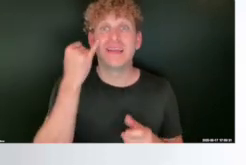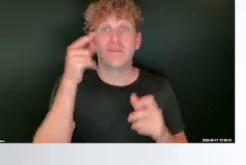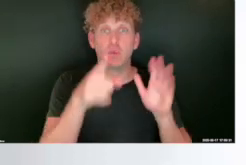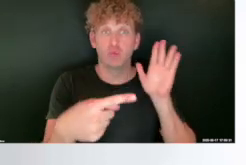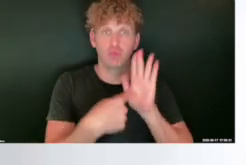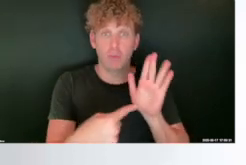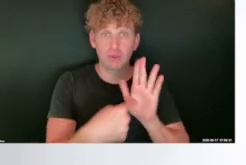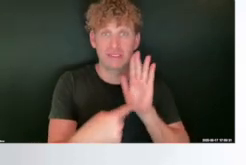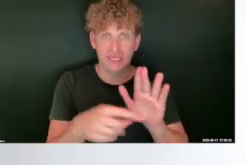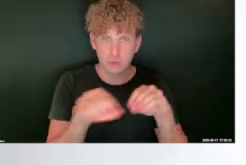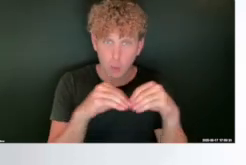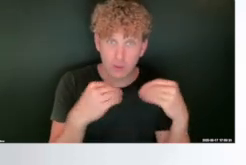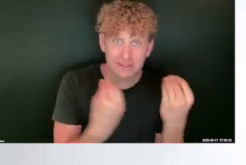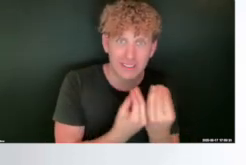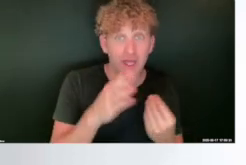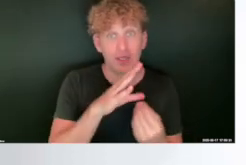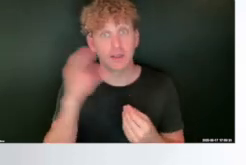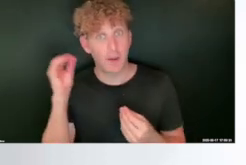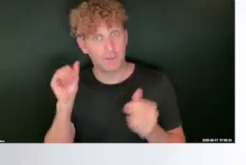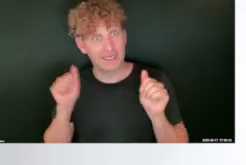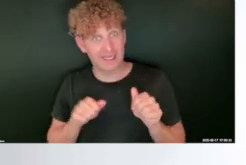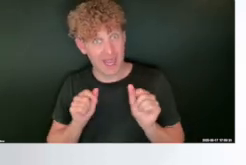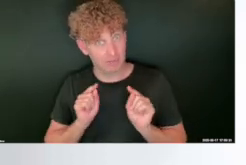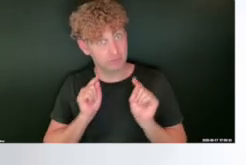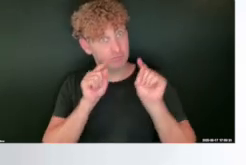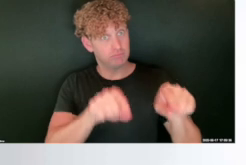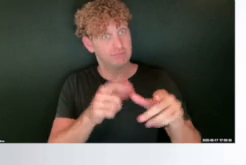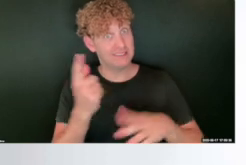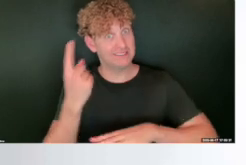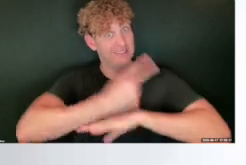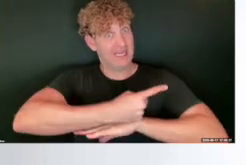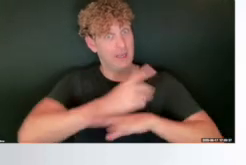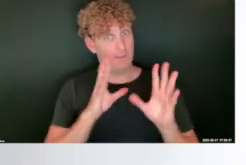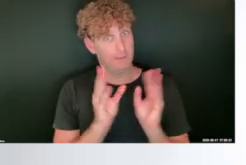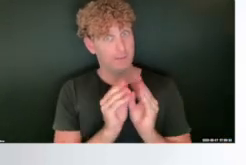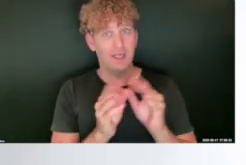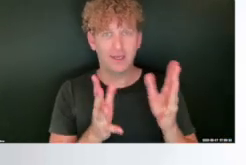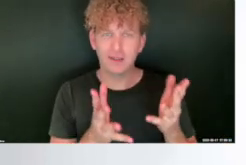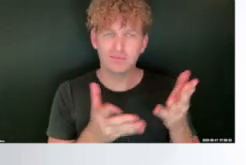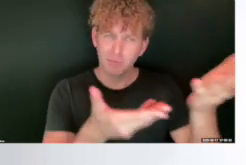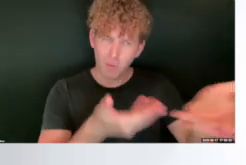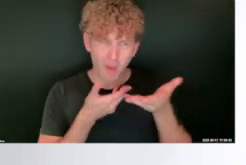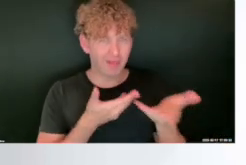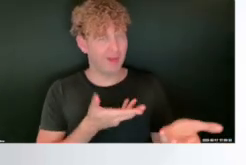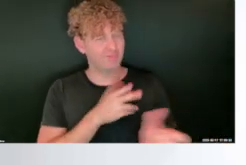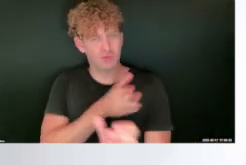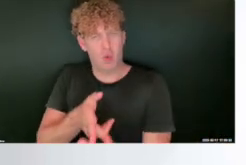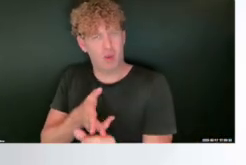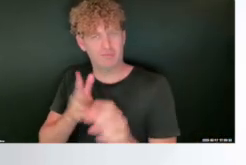just a minor oversight, but I'd just like to point out that I believe Matt Williams will also be presenting on our medium and heavy